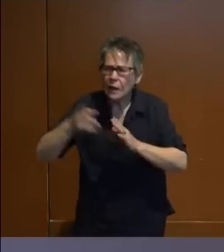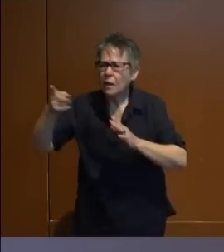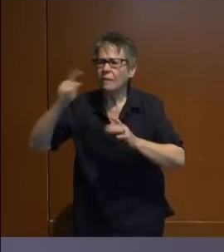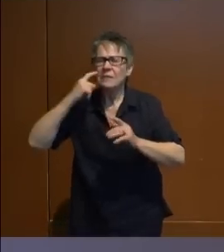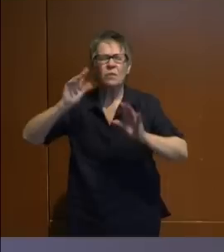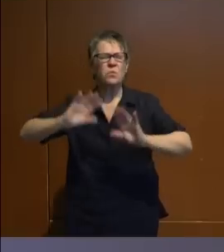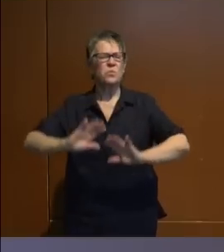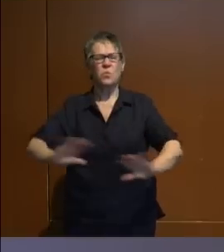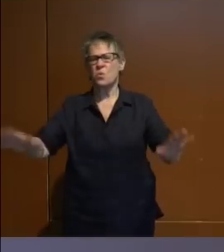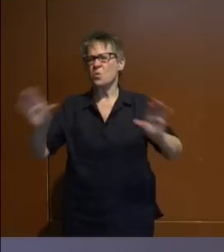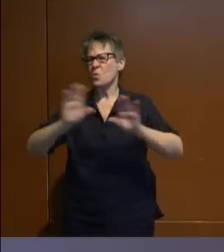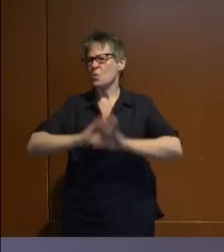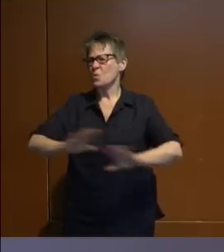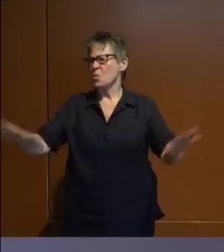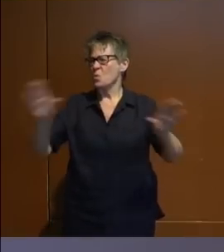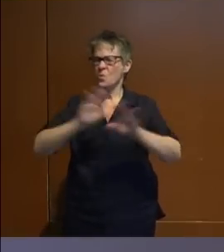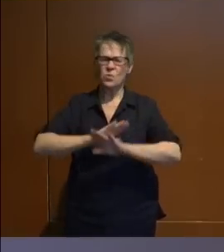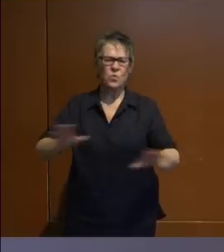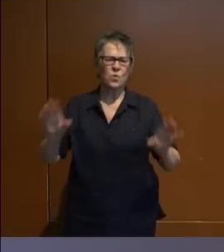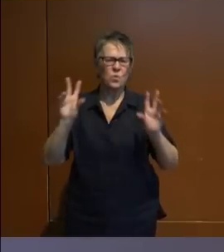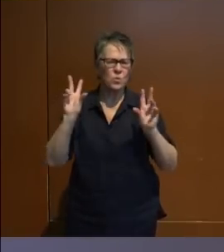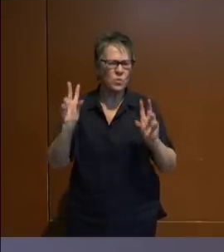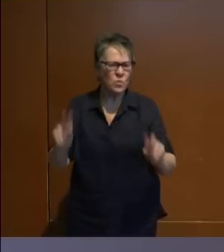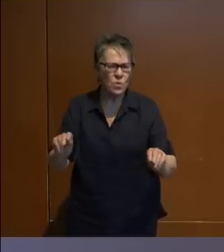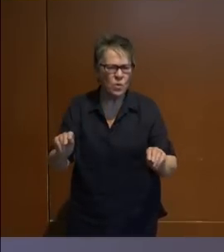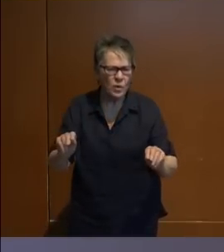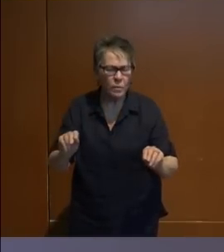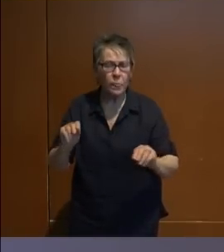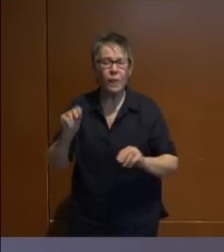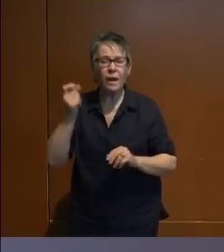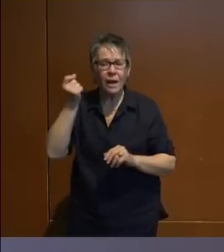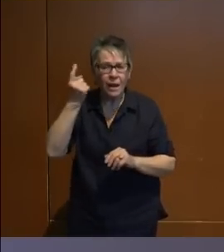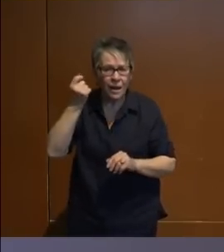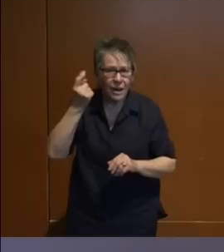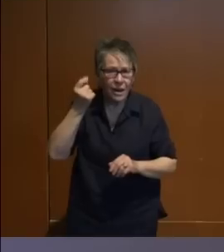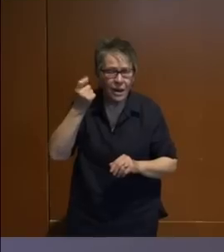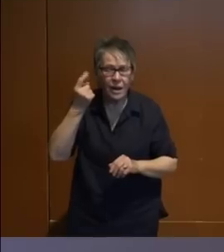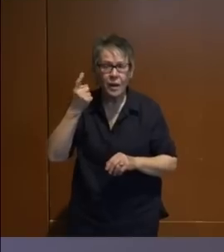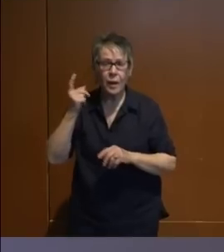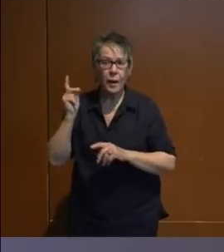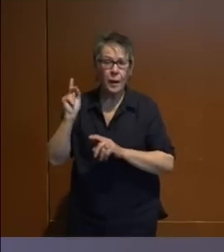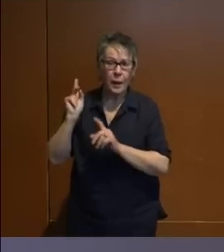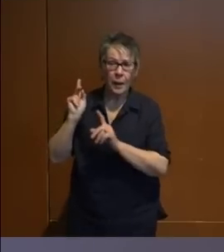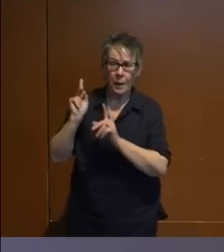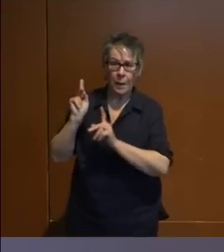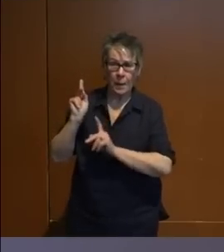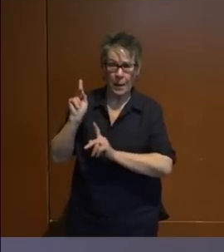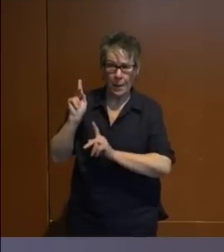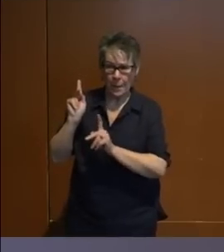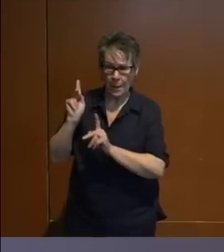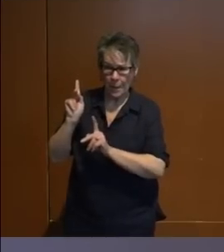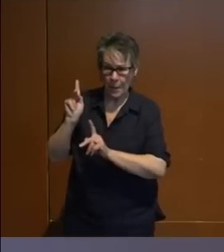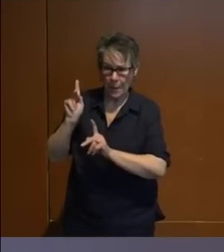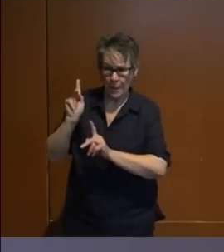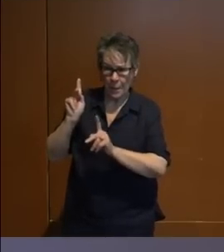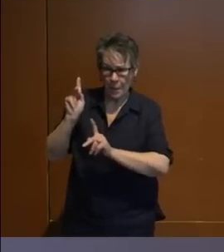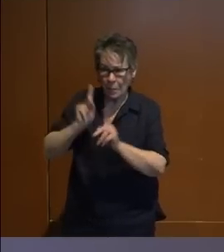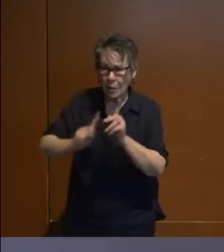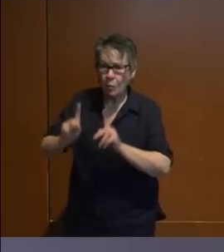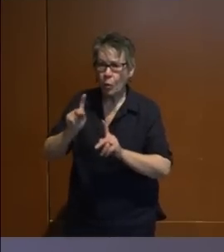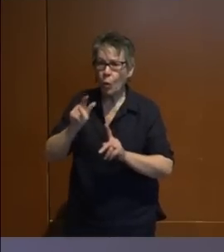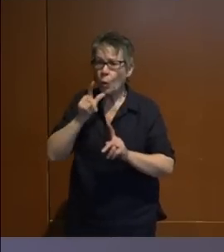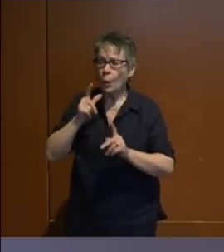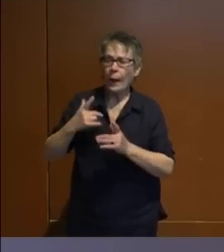the folks who are typically left behind by society will be yet again further left behind as